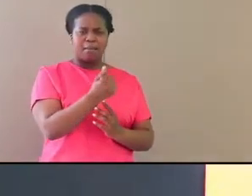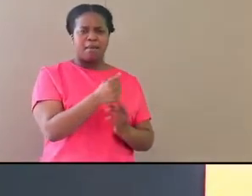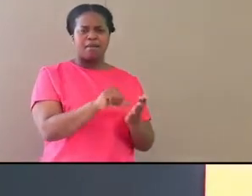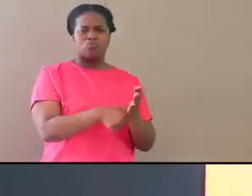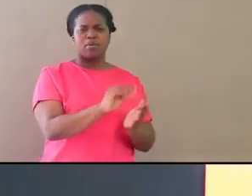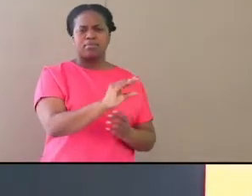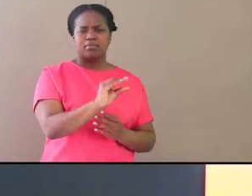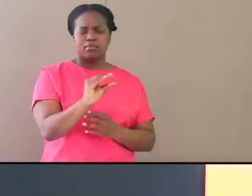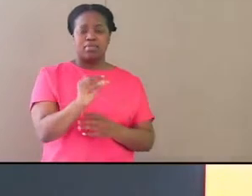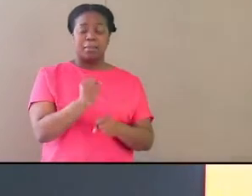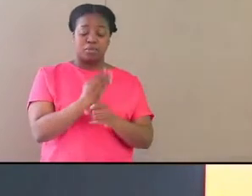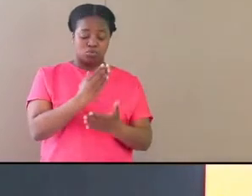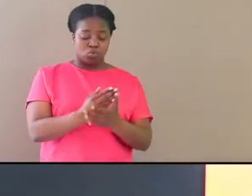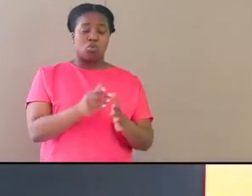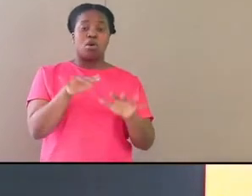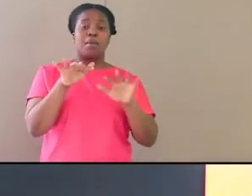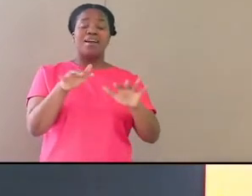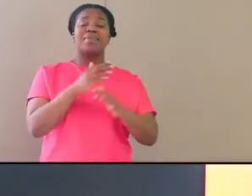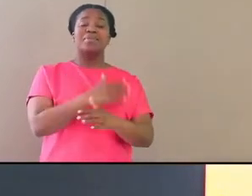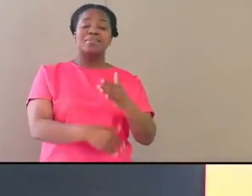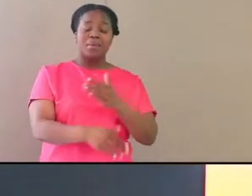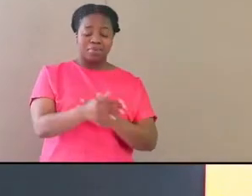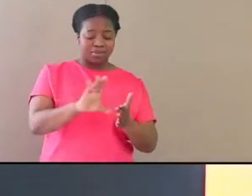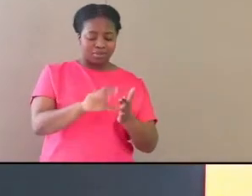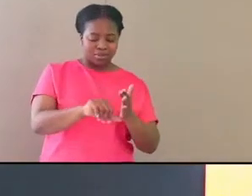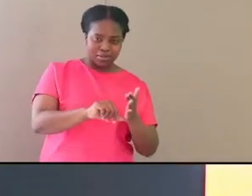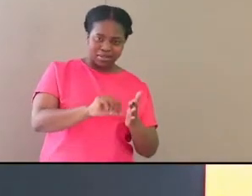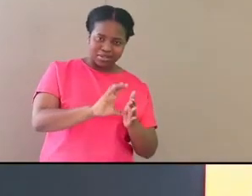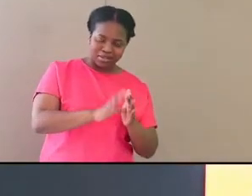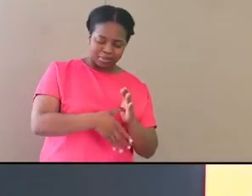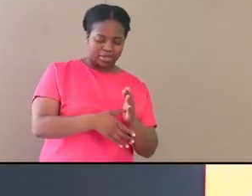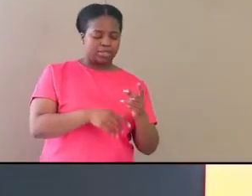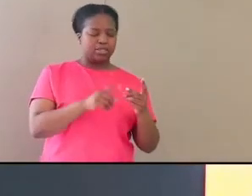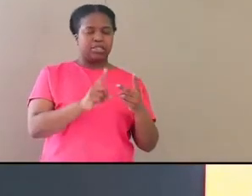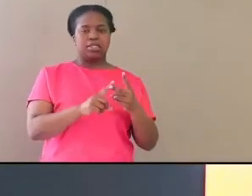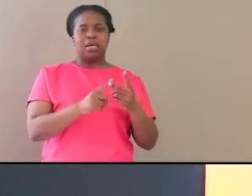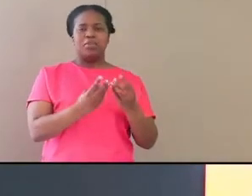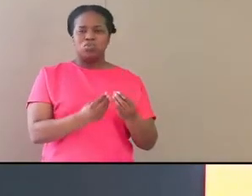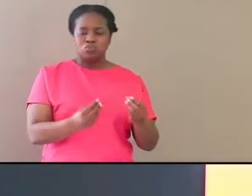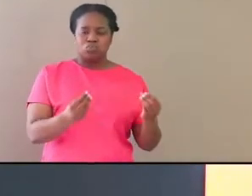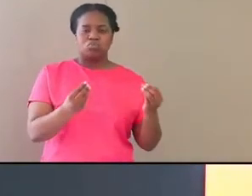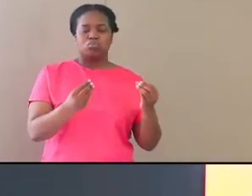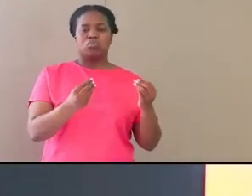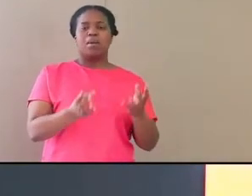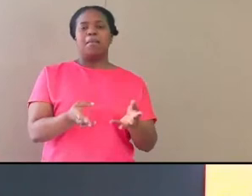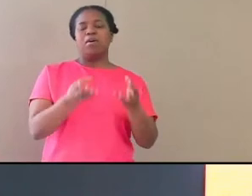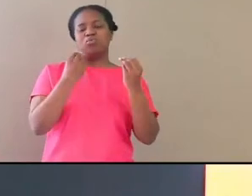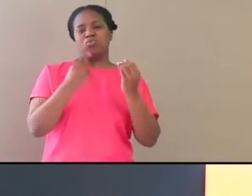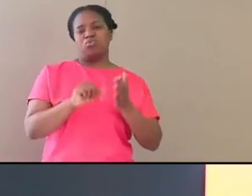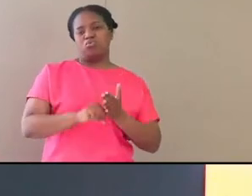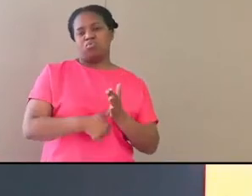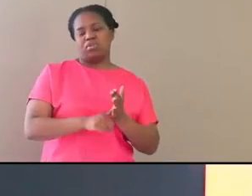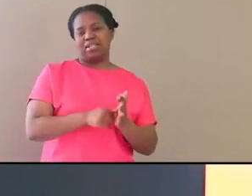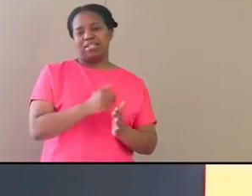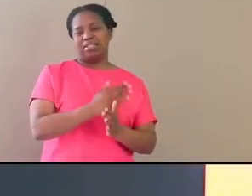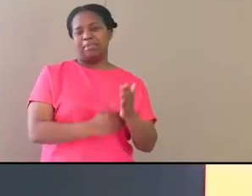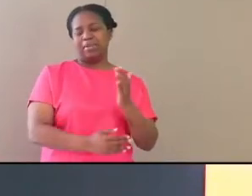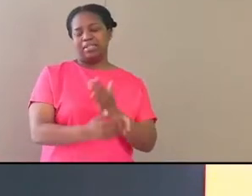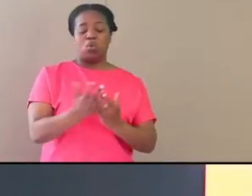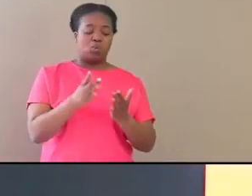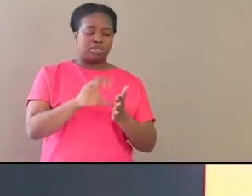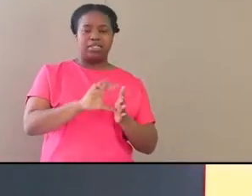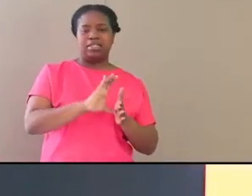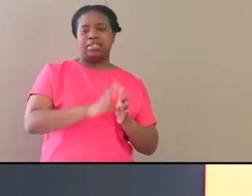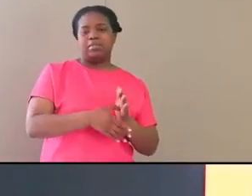children, receive a disability grant is also another key focus of the portfolio. We have also